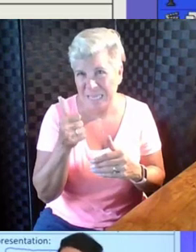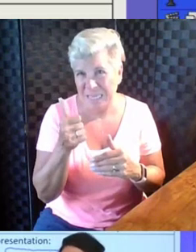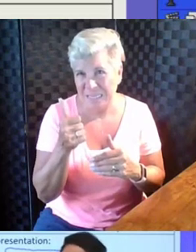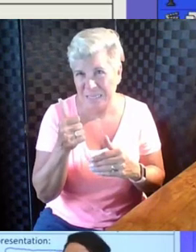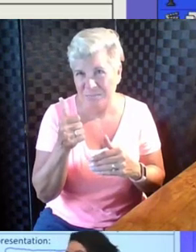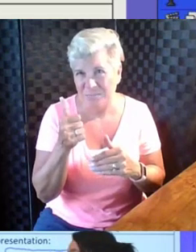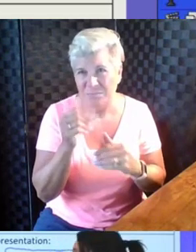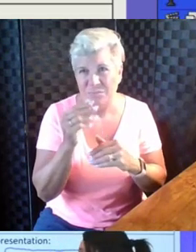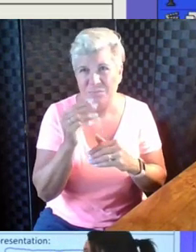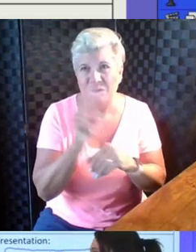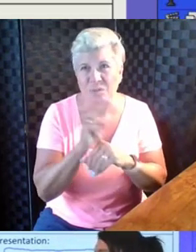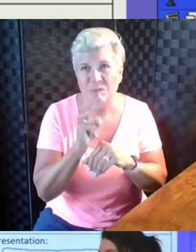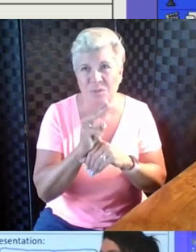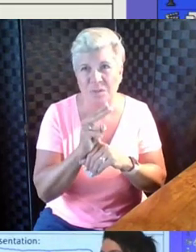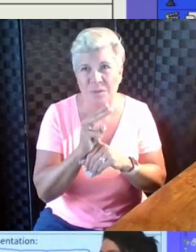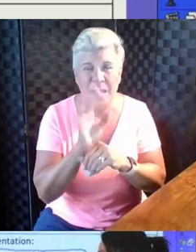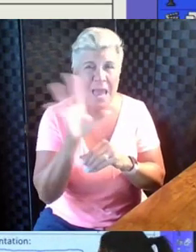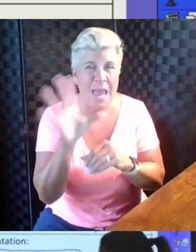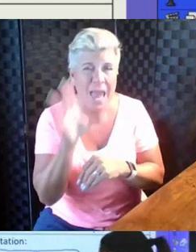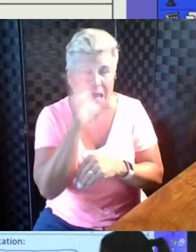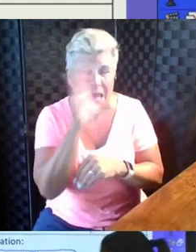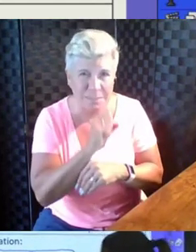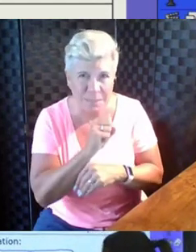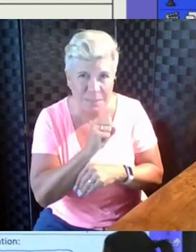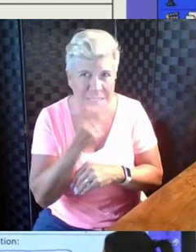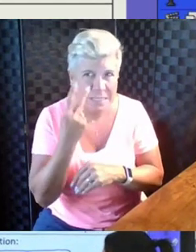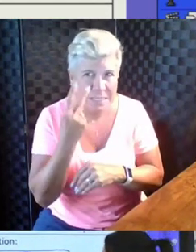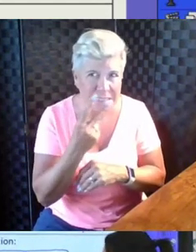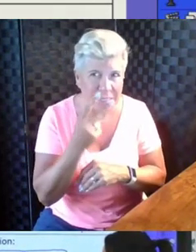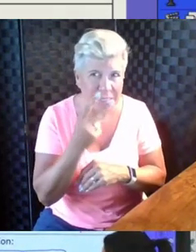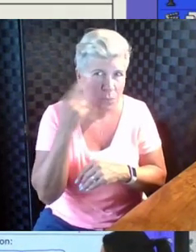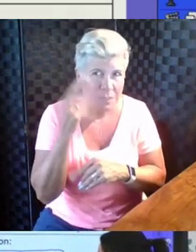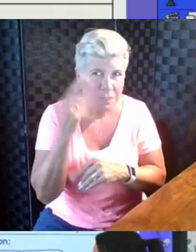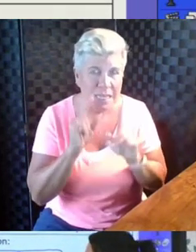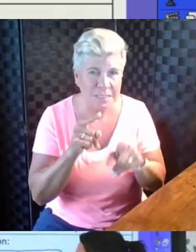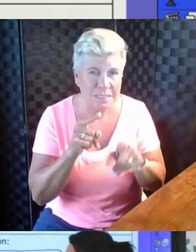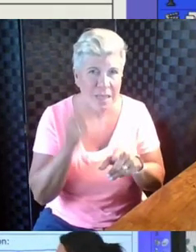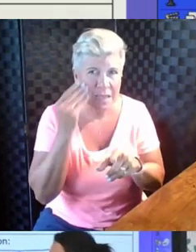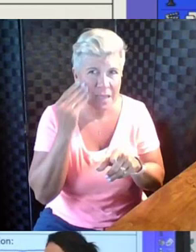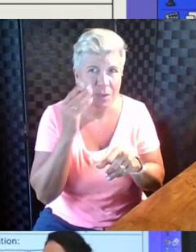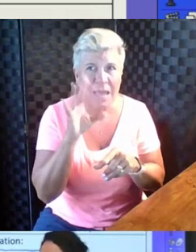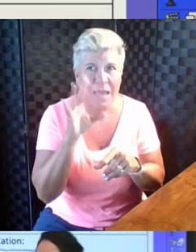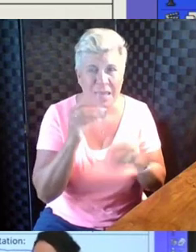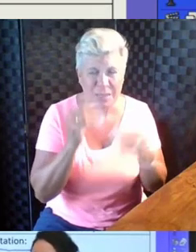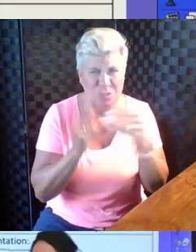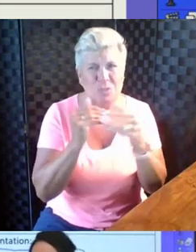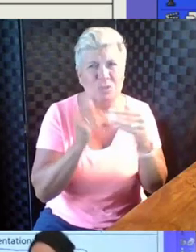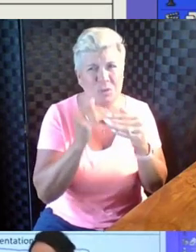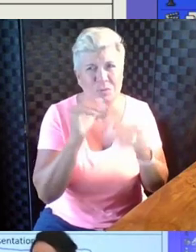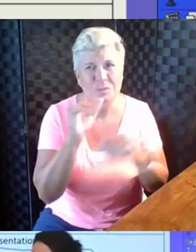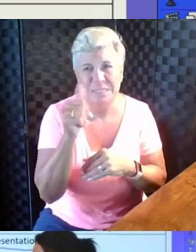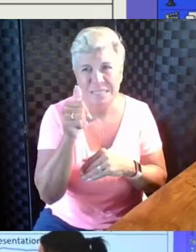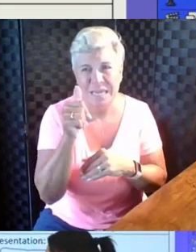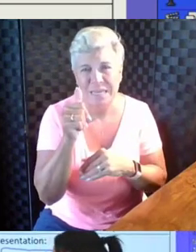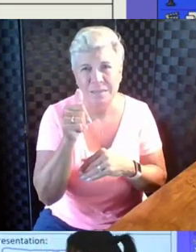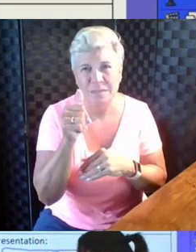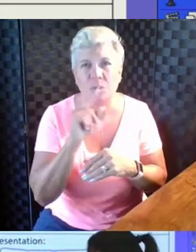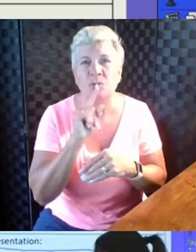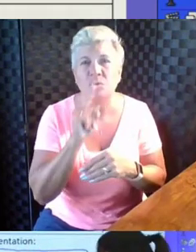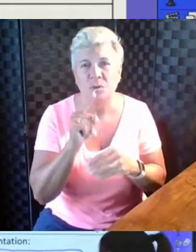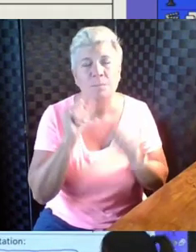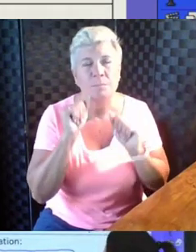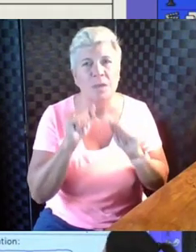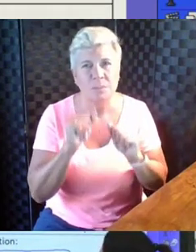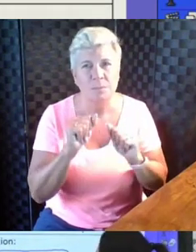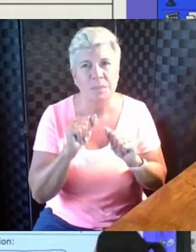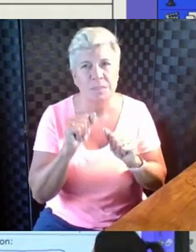if I'm using what we call estimating to see if there's a reasonable answer, I know 8 is pretty close to 10, so there's a really good